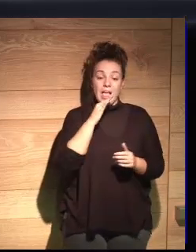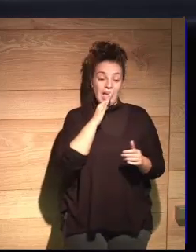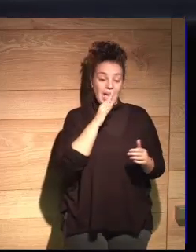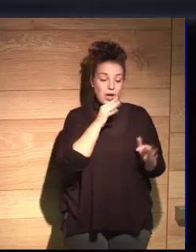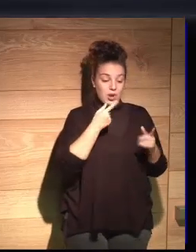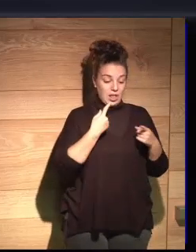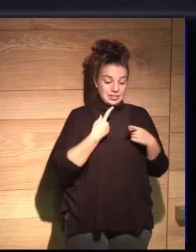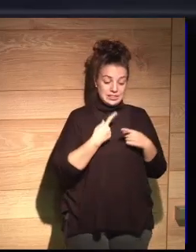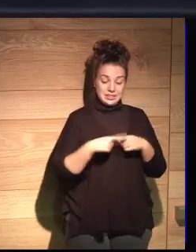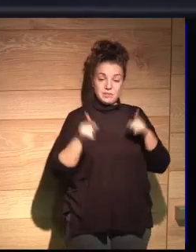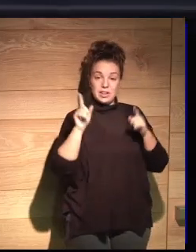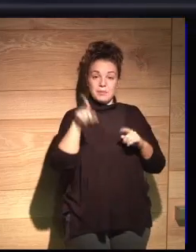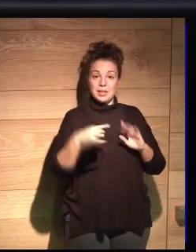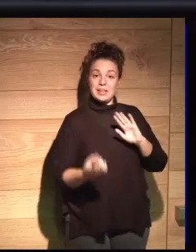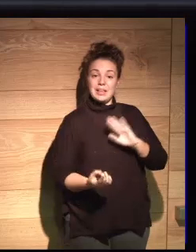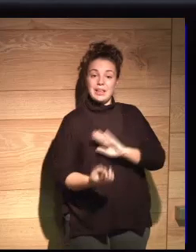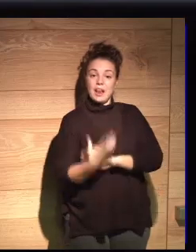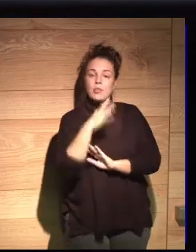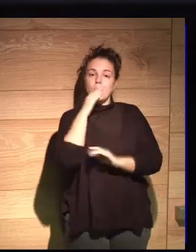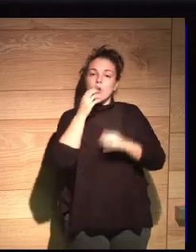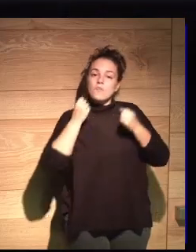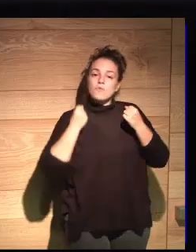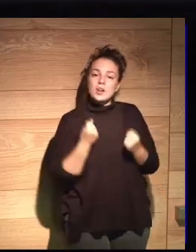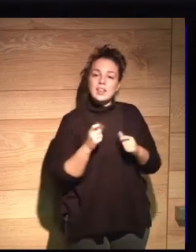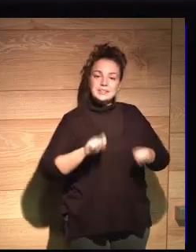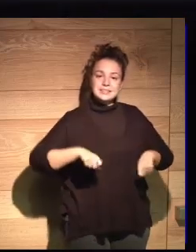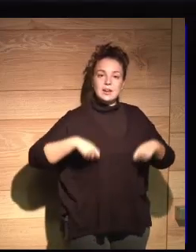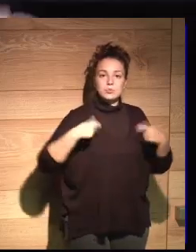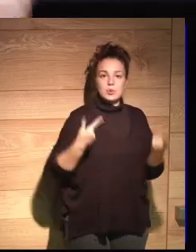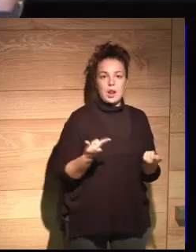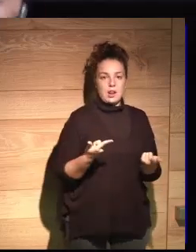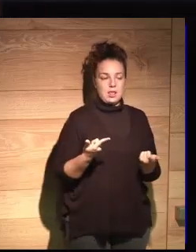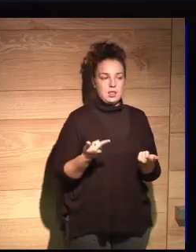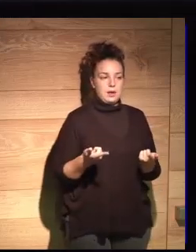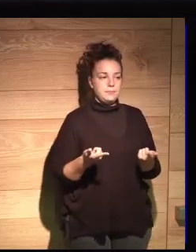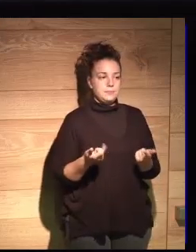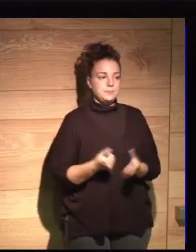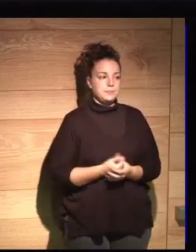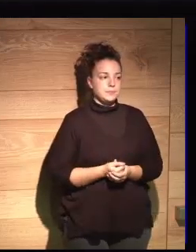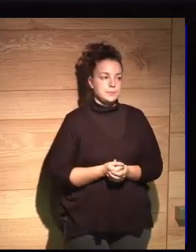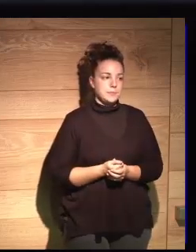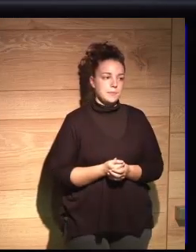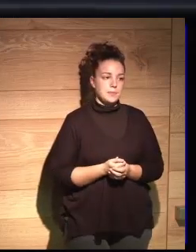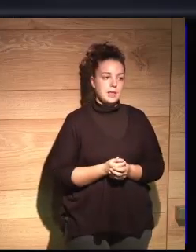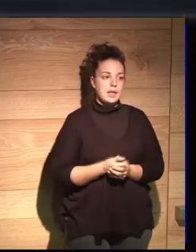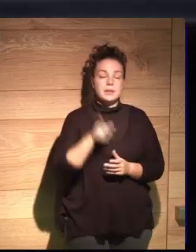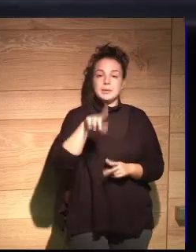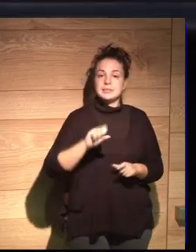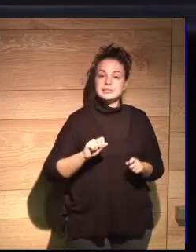we are now, and created by not the strength of nature, but